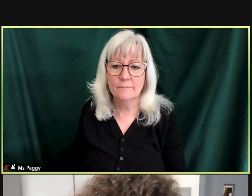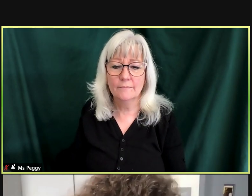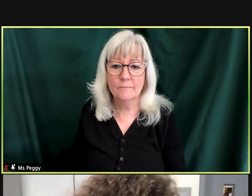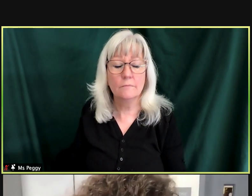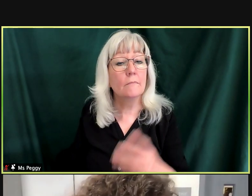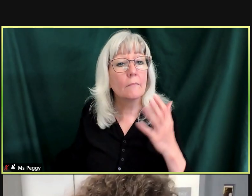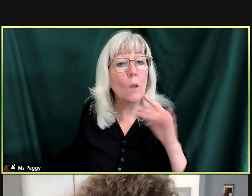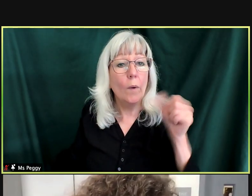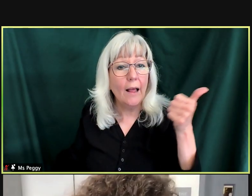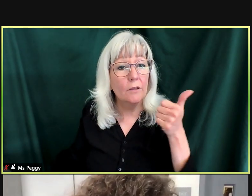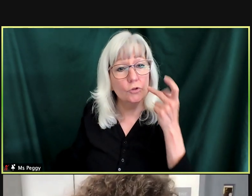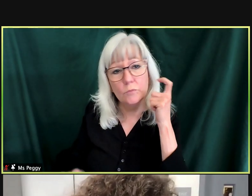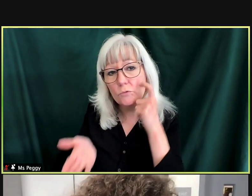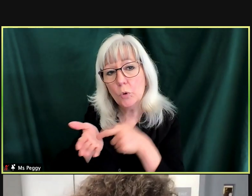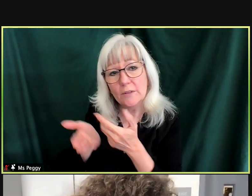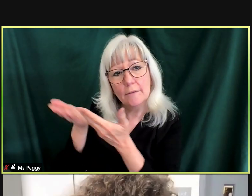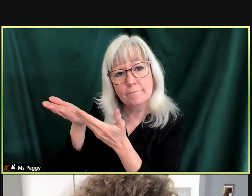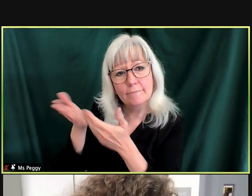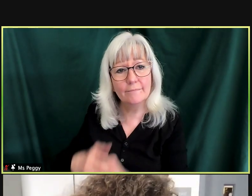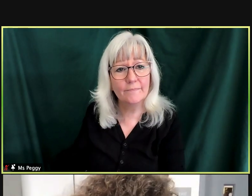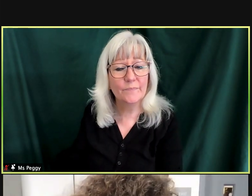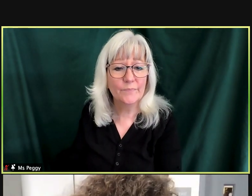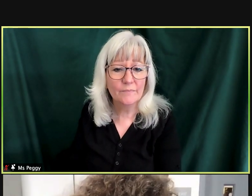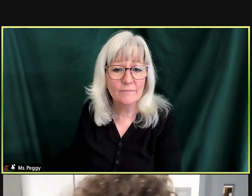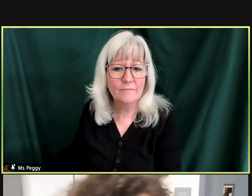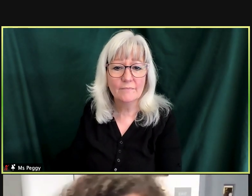What else is in there?